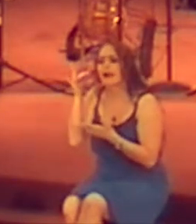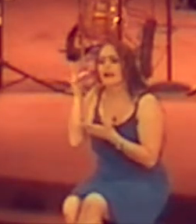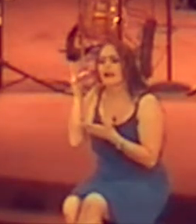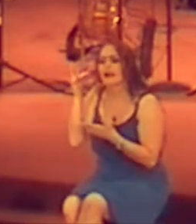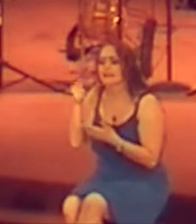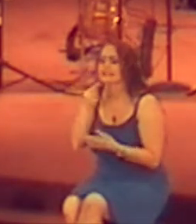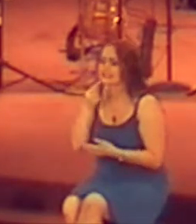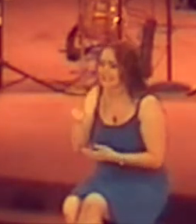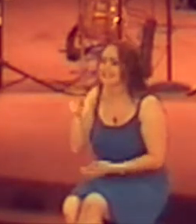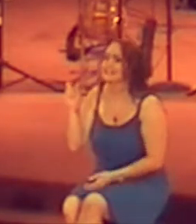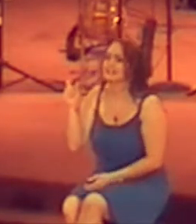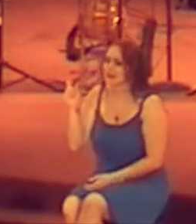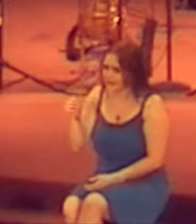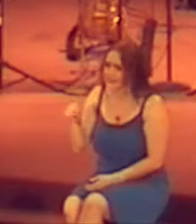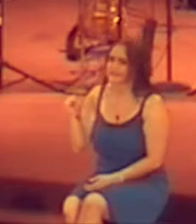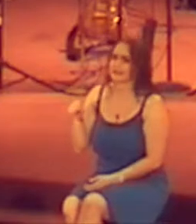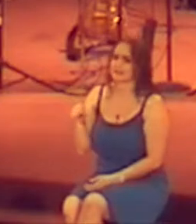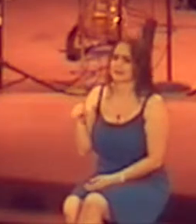we said we would.